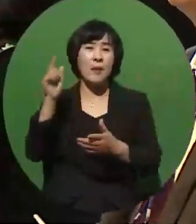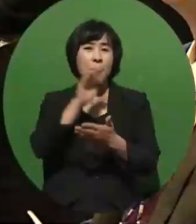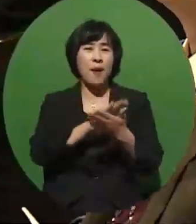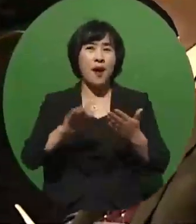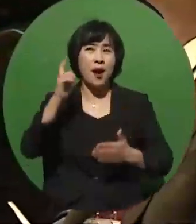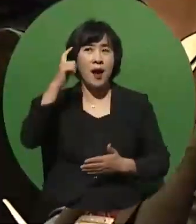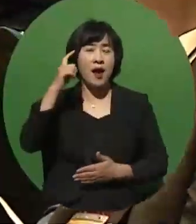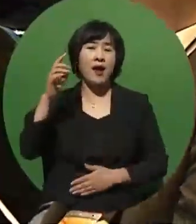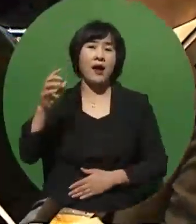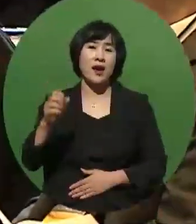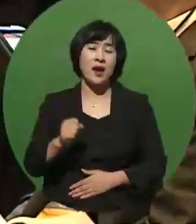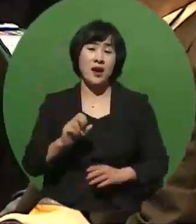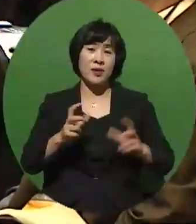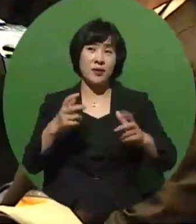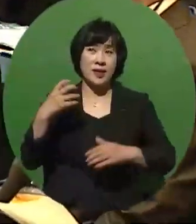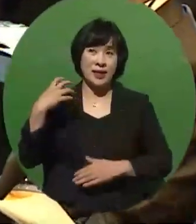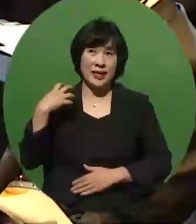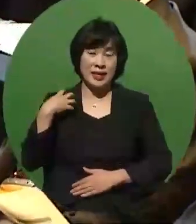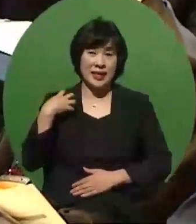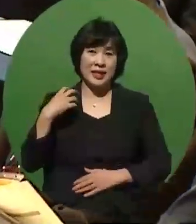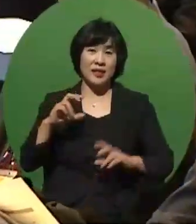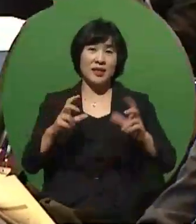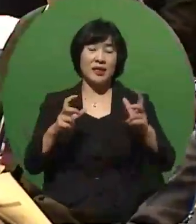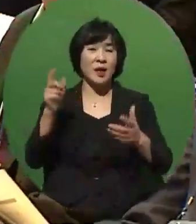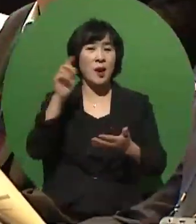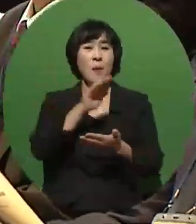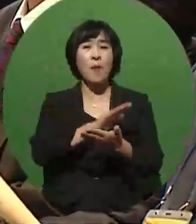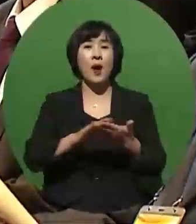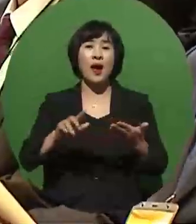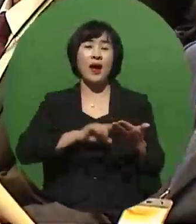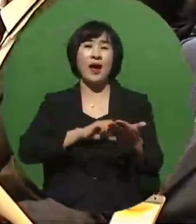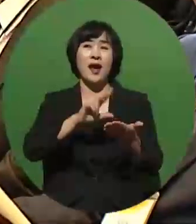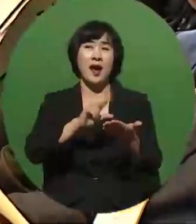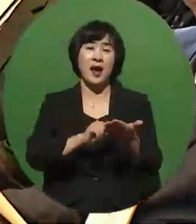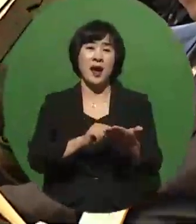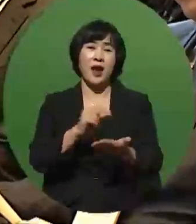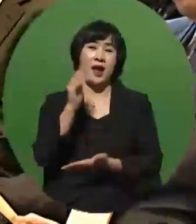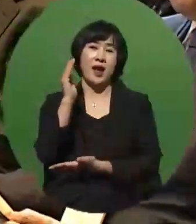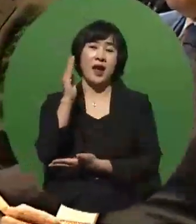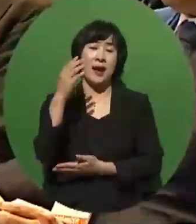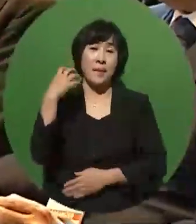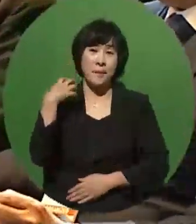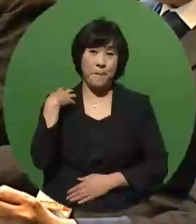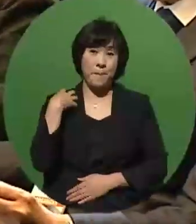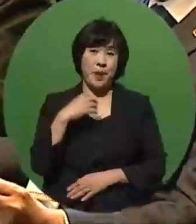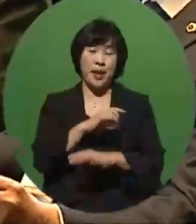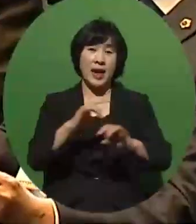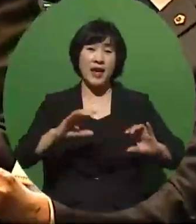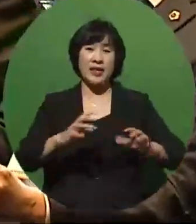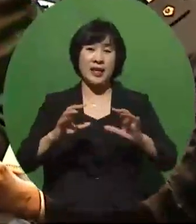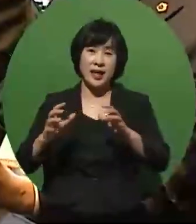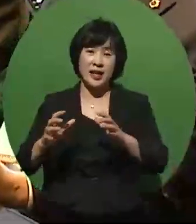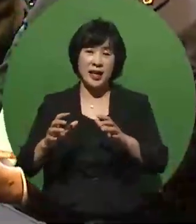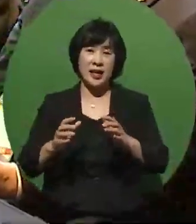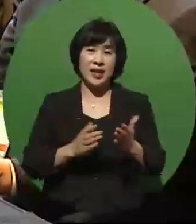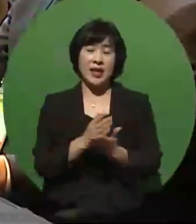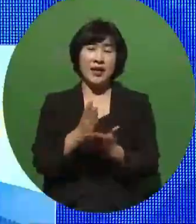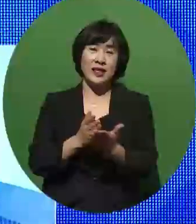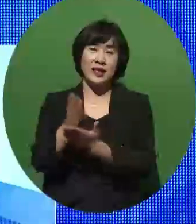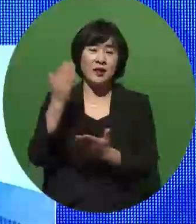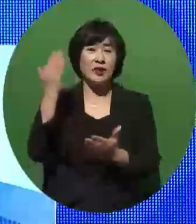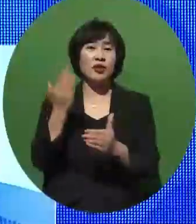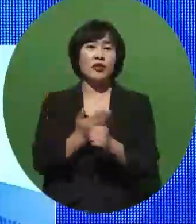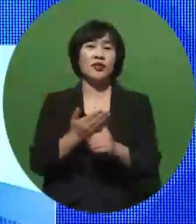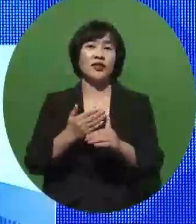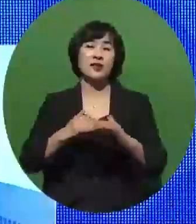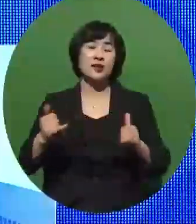I would like to express my deep gratitude and extend a warm welcome to the scholars and speakers from around the world who